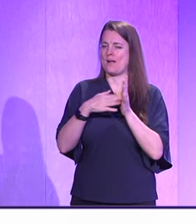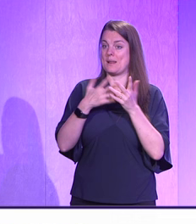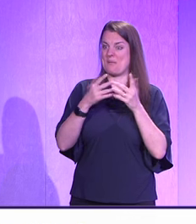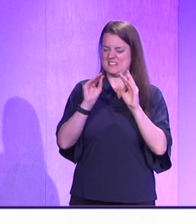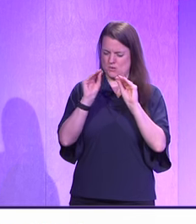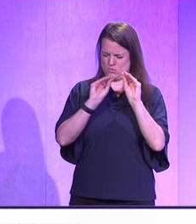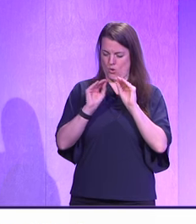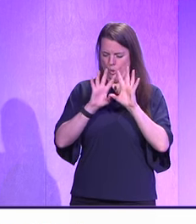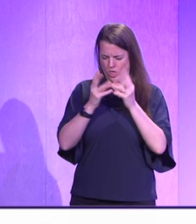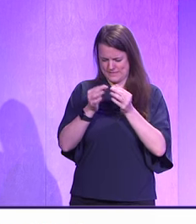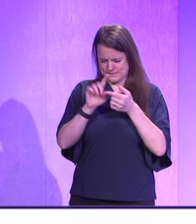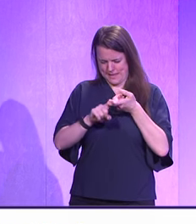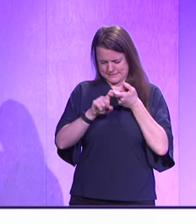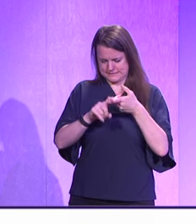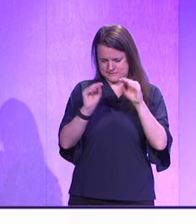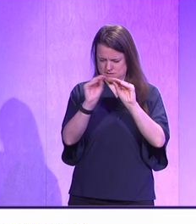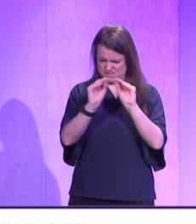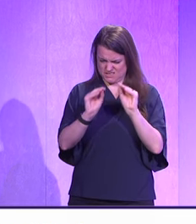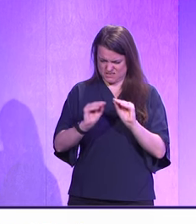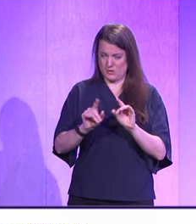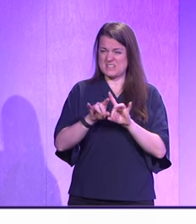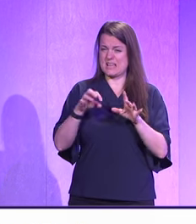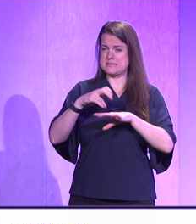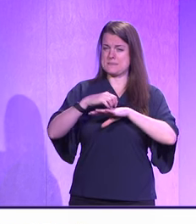tangled spider's web. On the right-hand side,